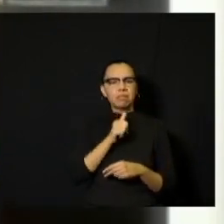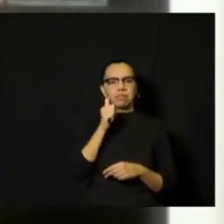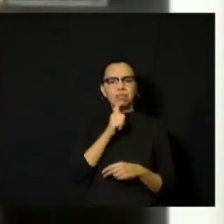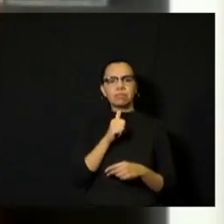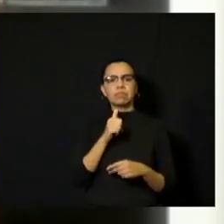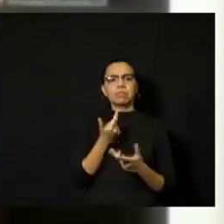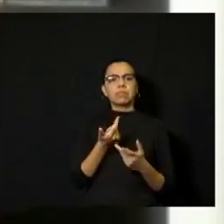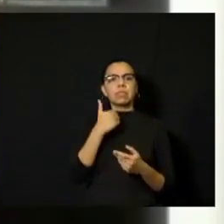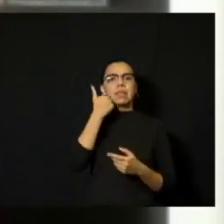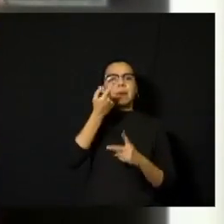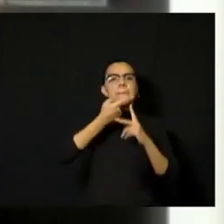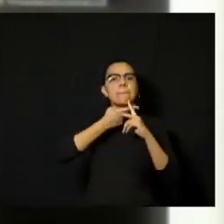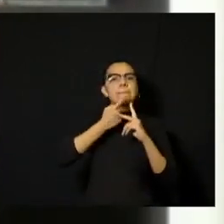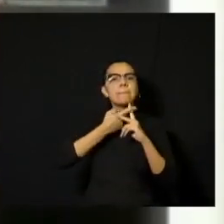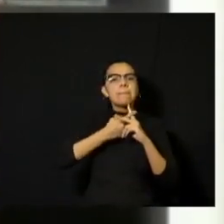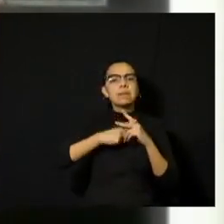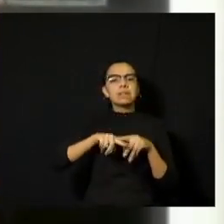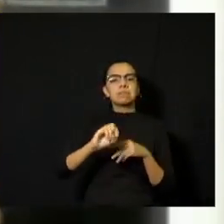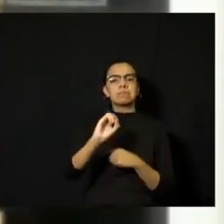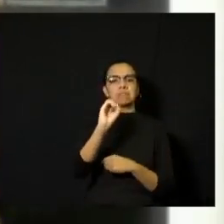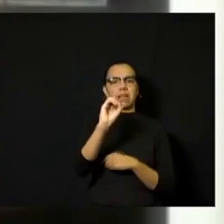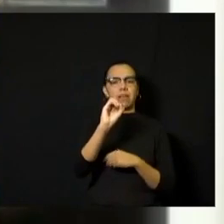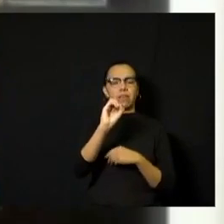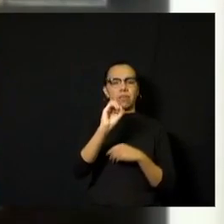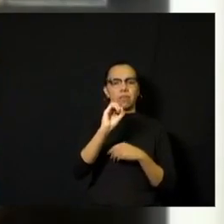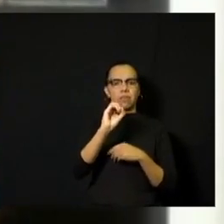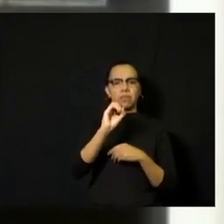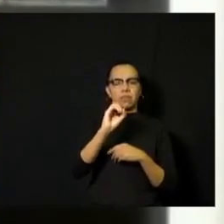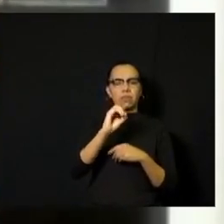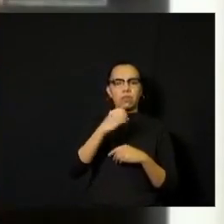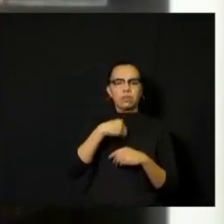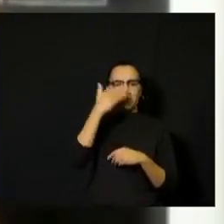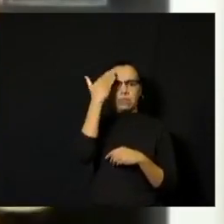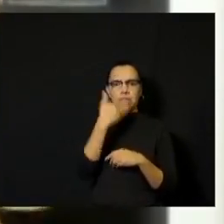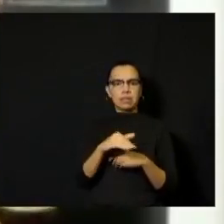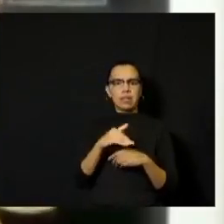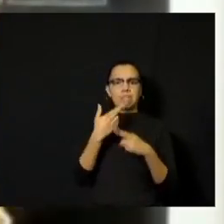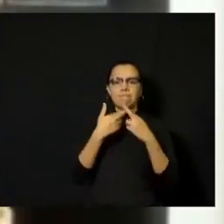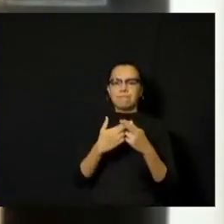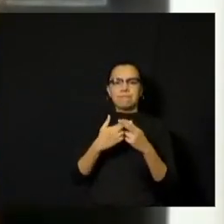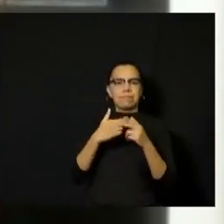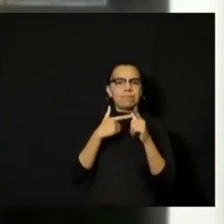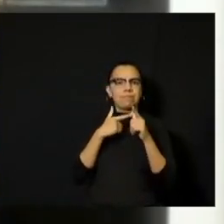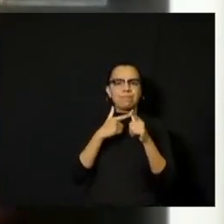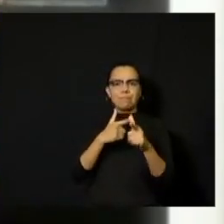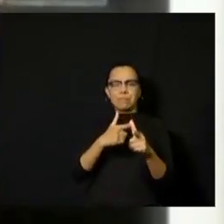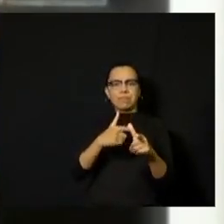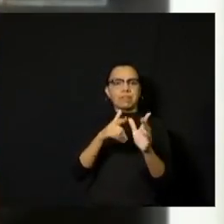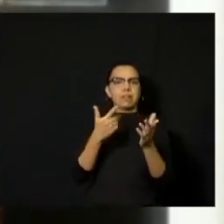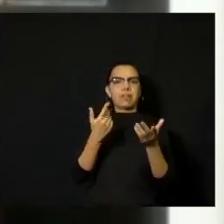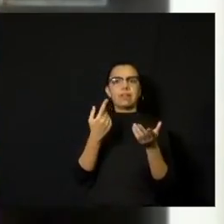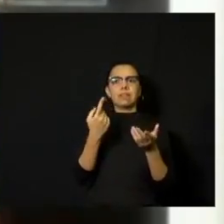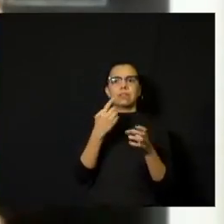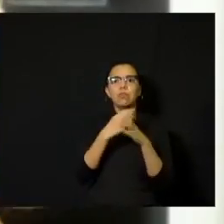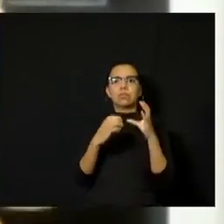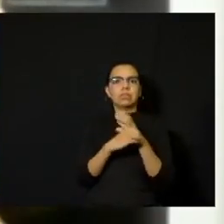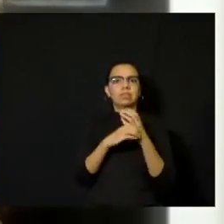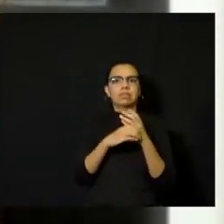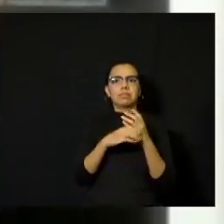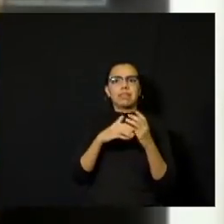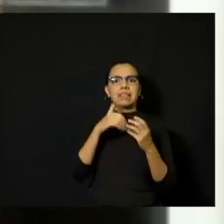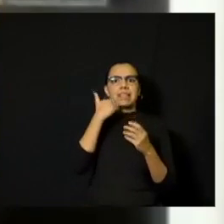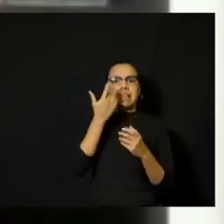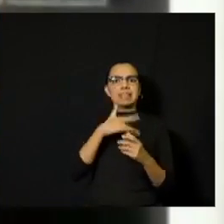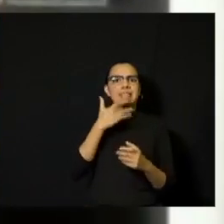always willing to start from zero, and big things, everlasting things.